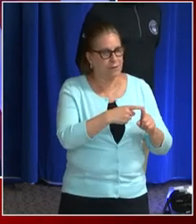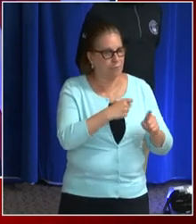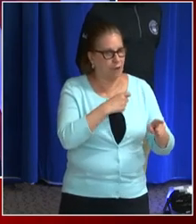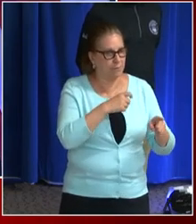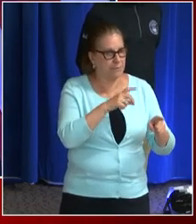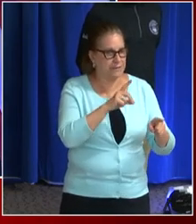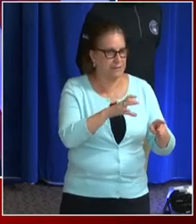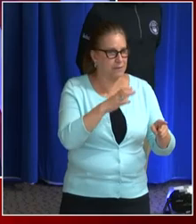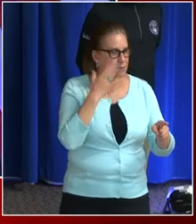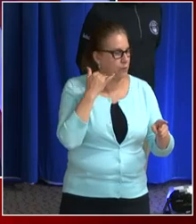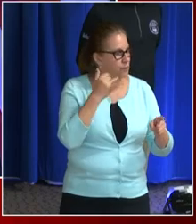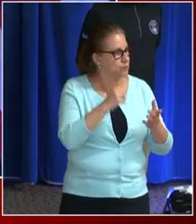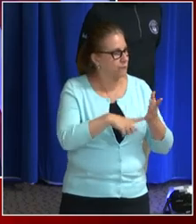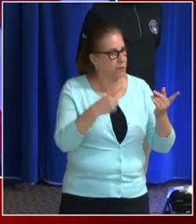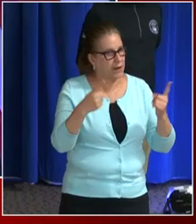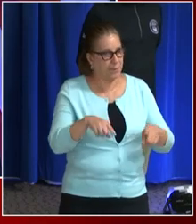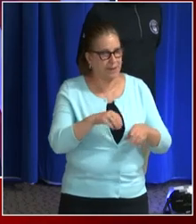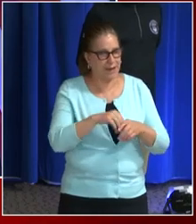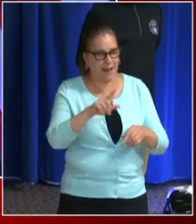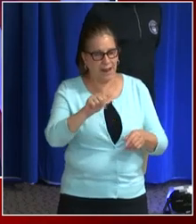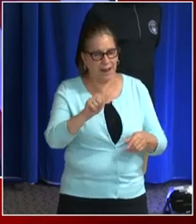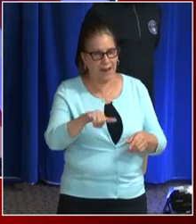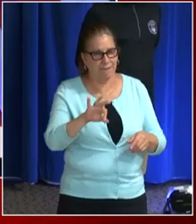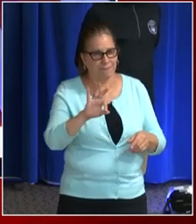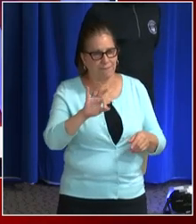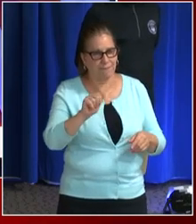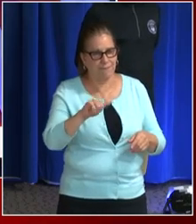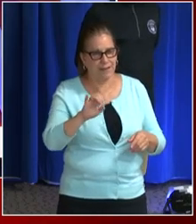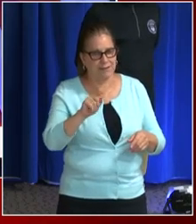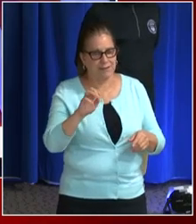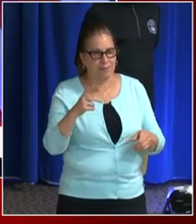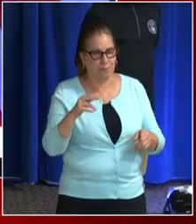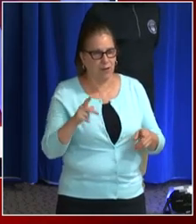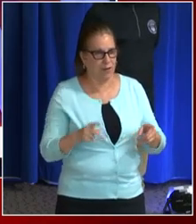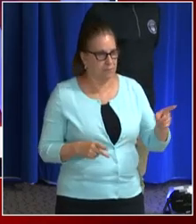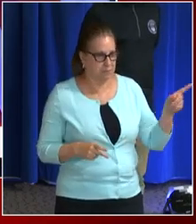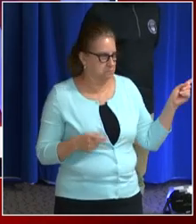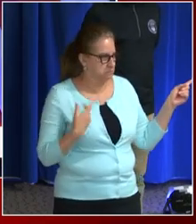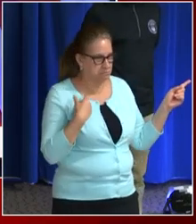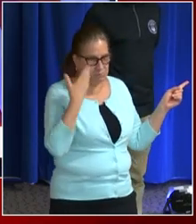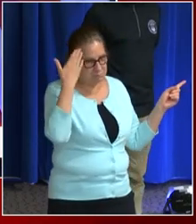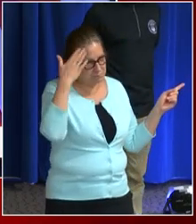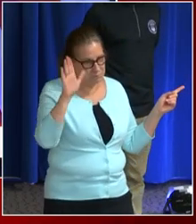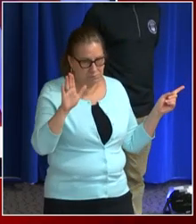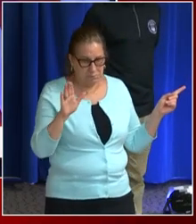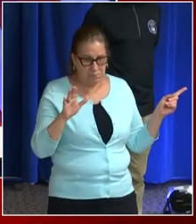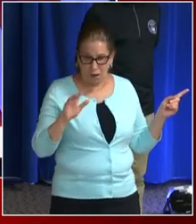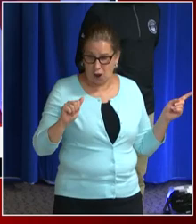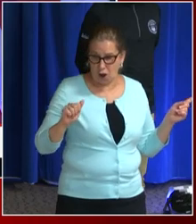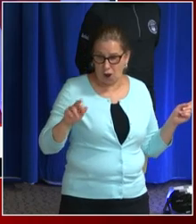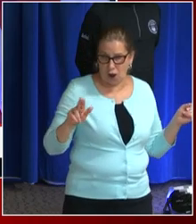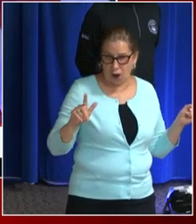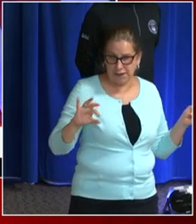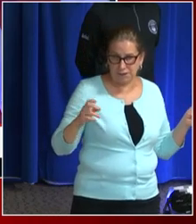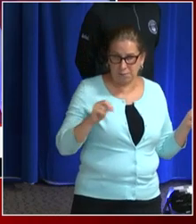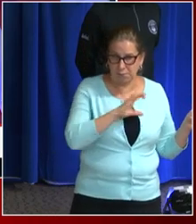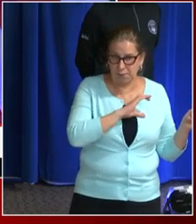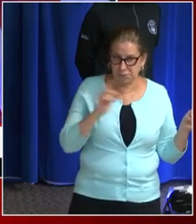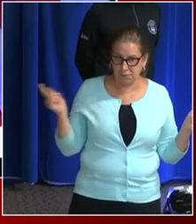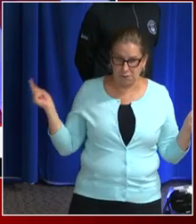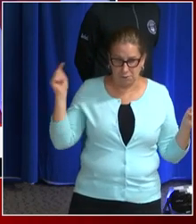that? Well, I wasn't aware that they were here. I can tell you that we didn't request